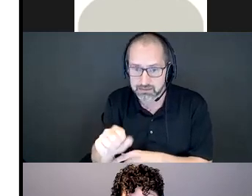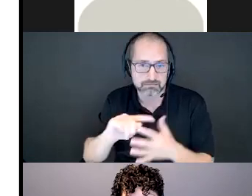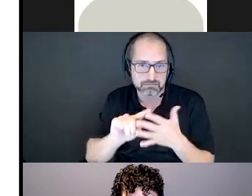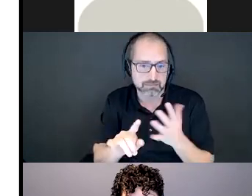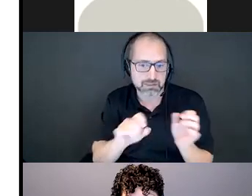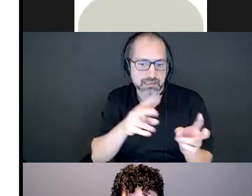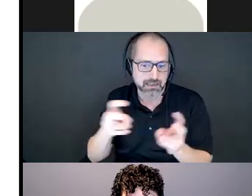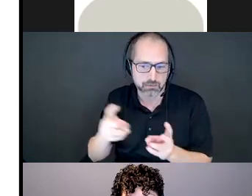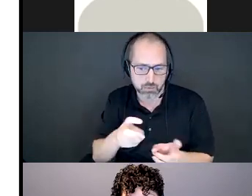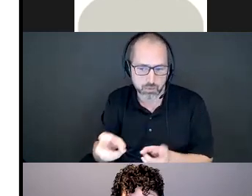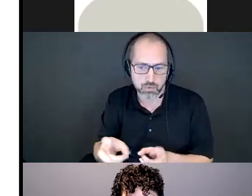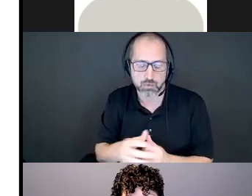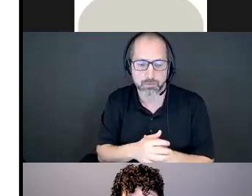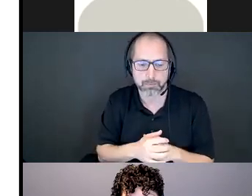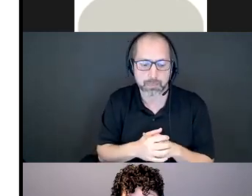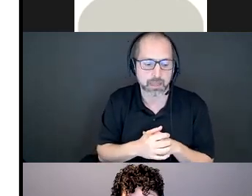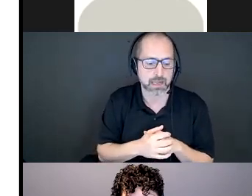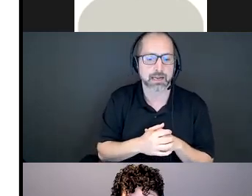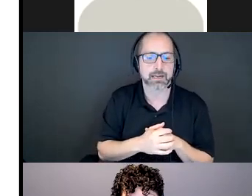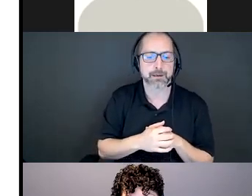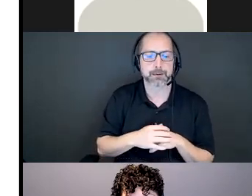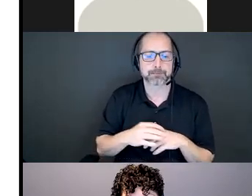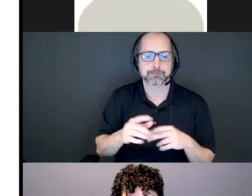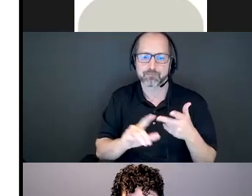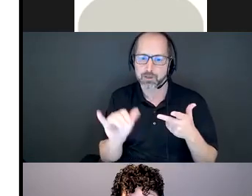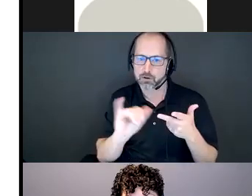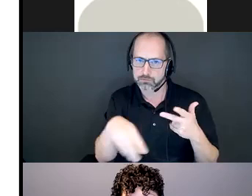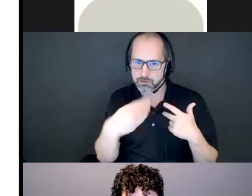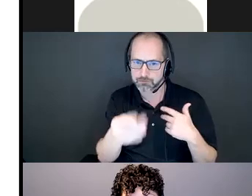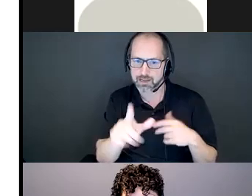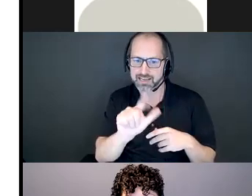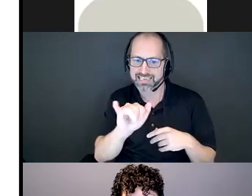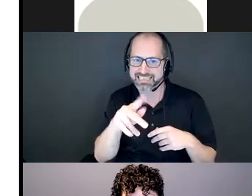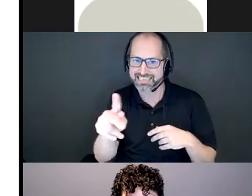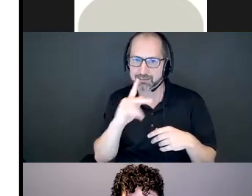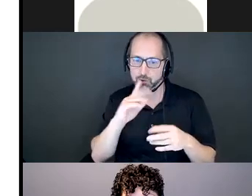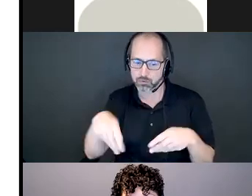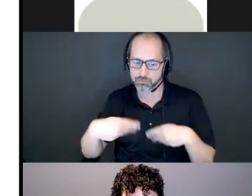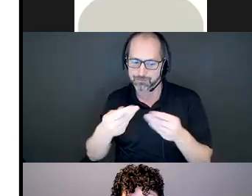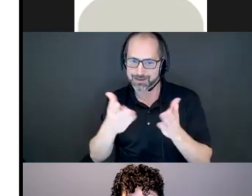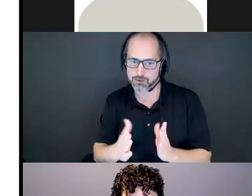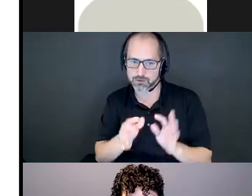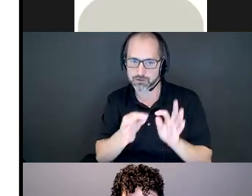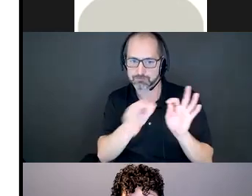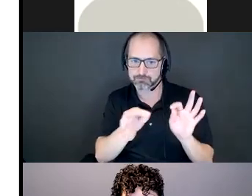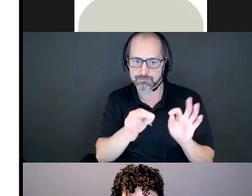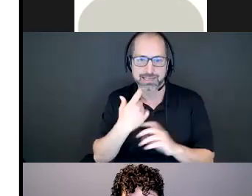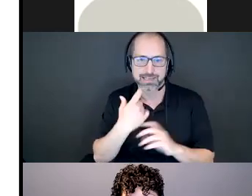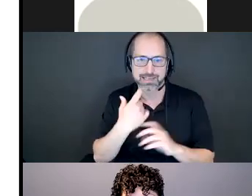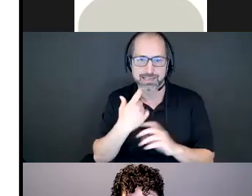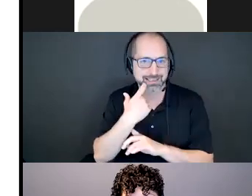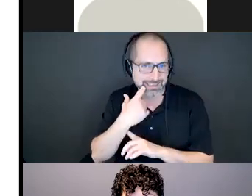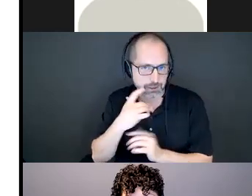Health. And here's some links for providers. Addiction medicine services